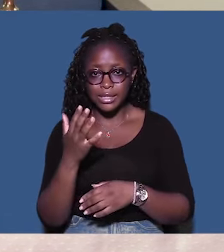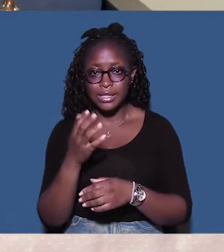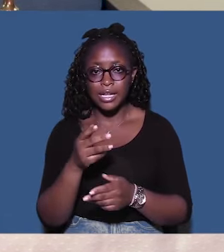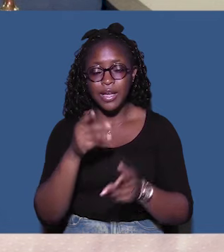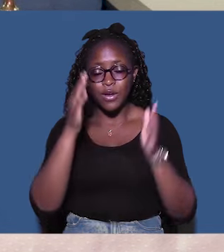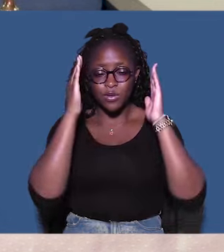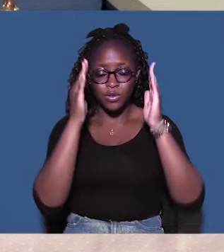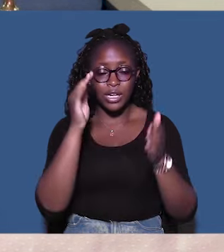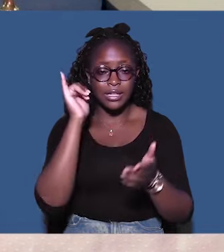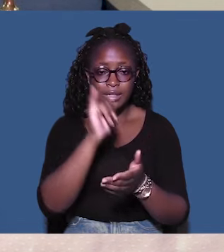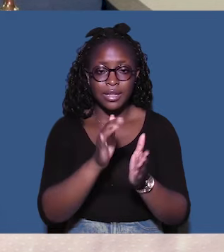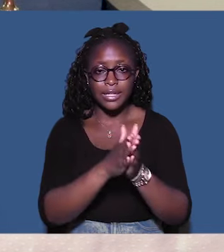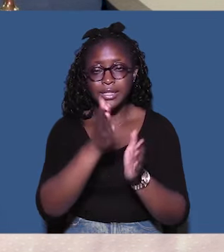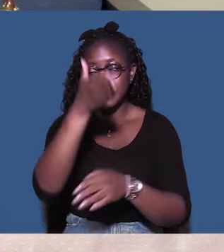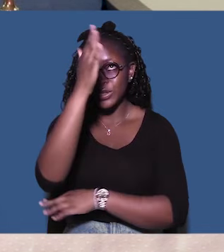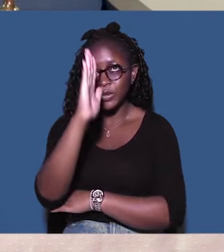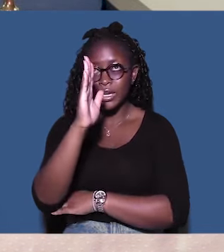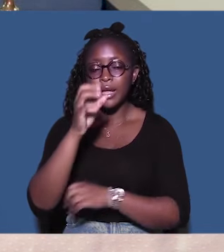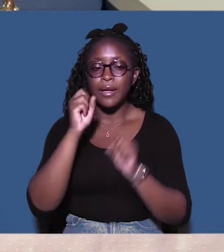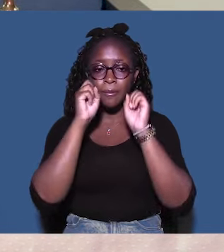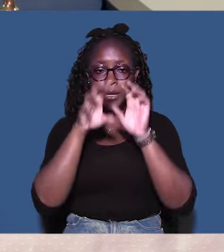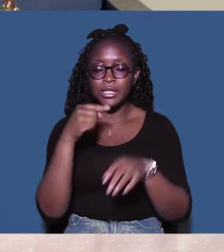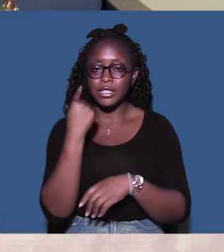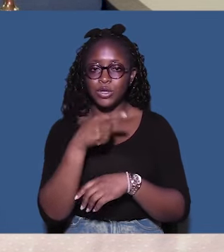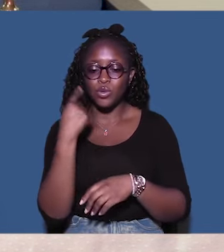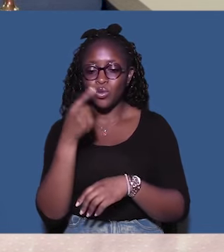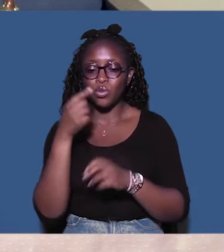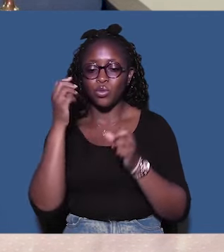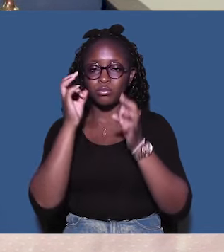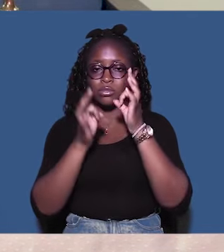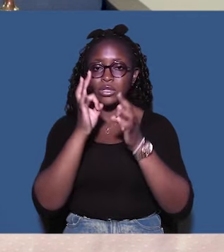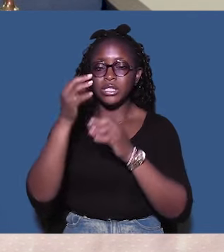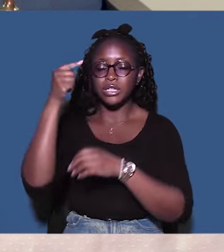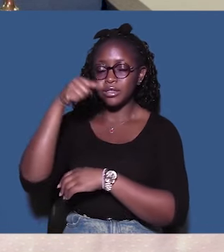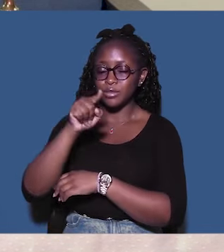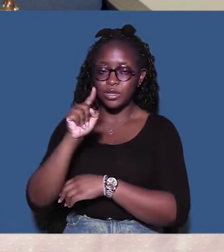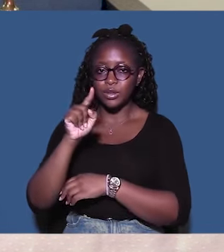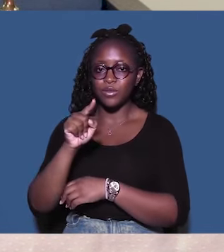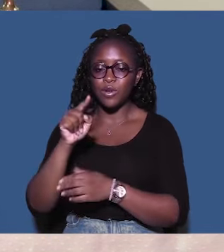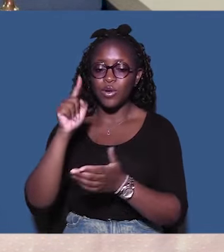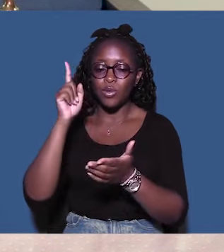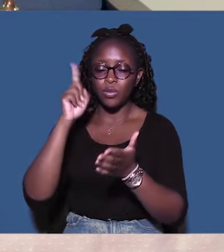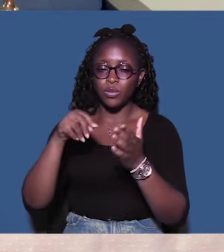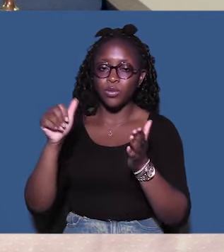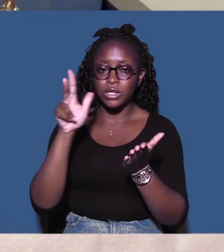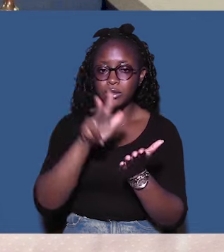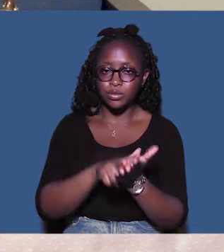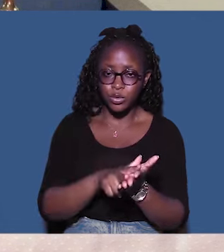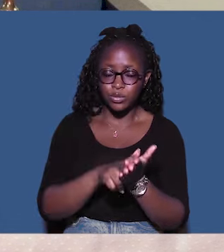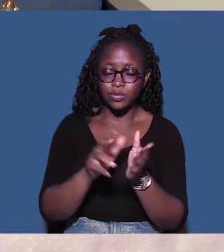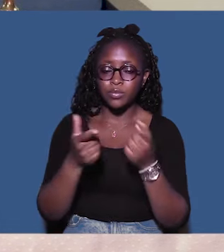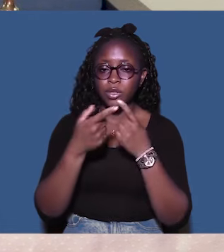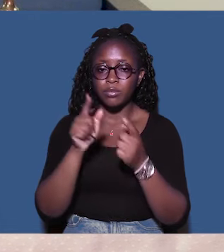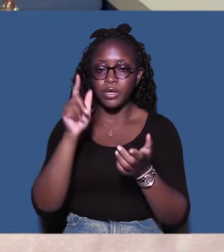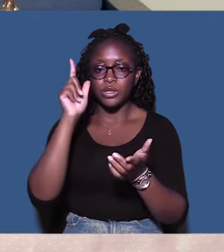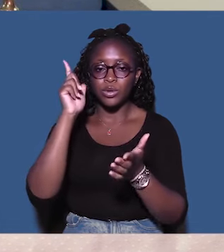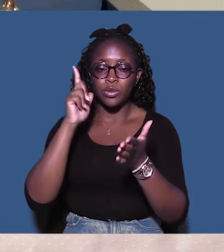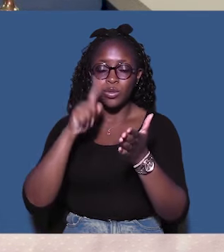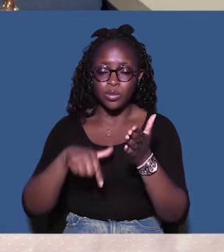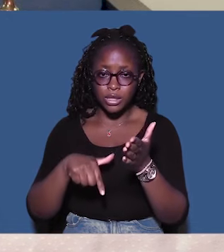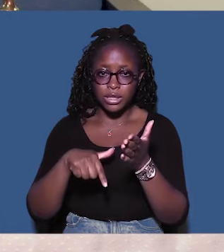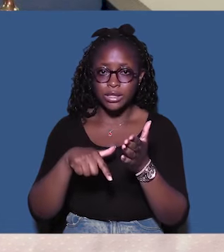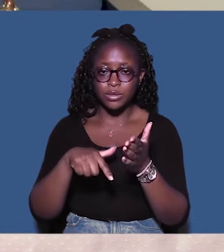is the one who does not condemn himself by what he approves. But whoever doubts is condemned if